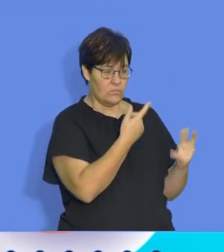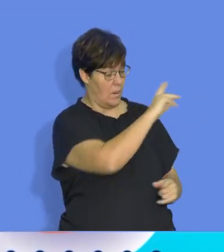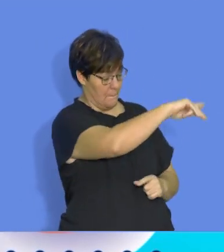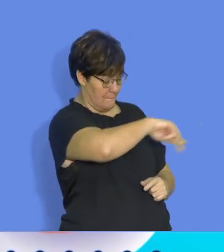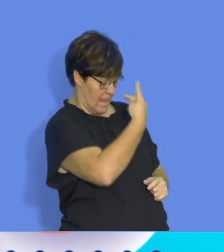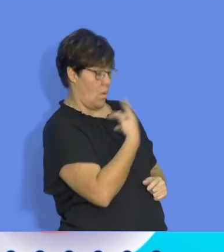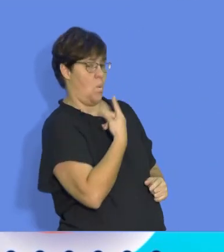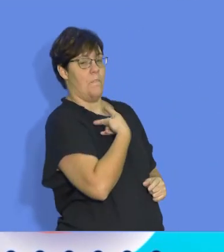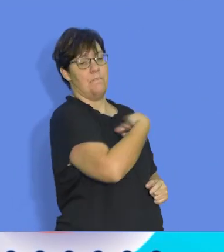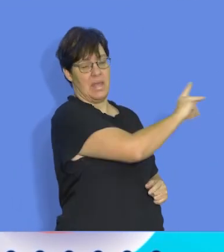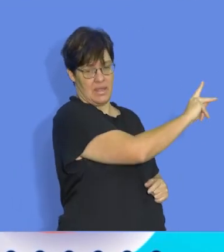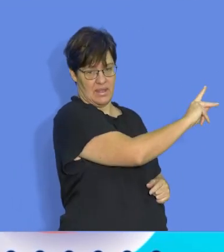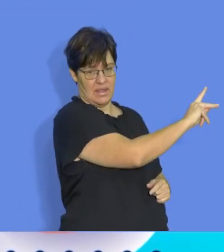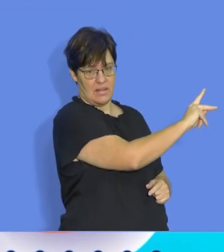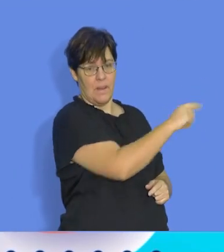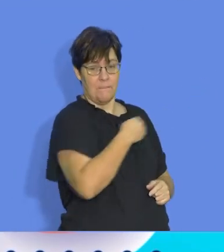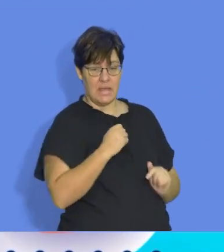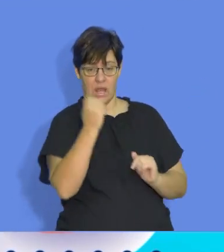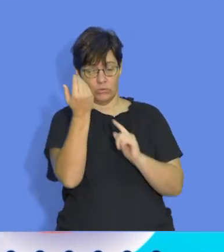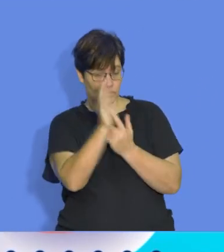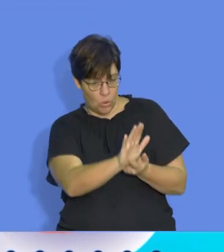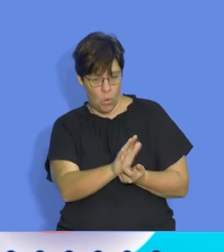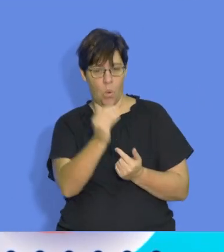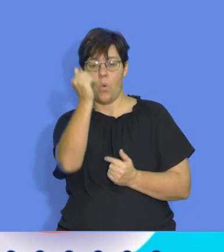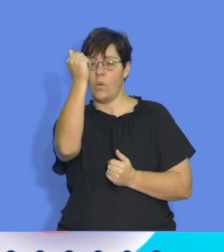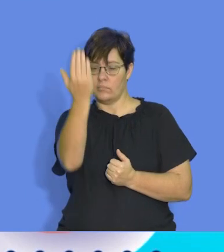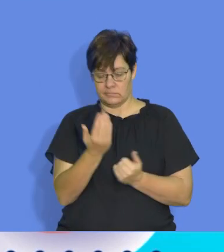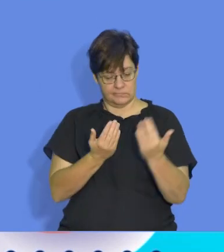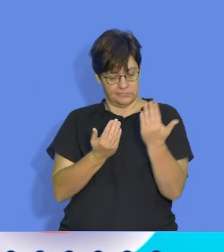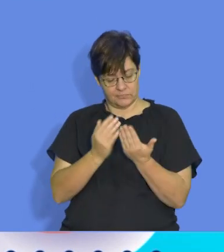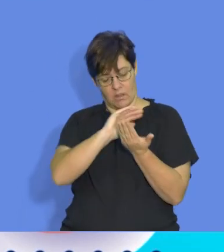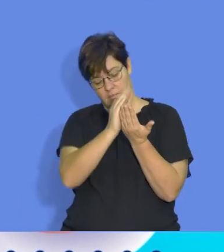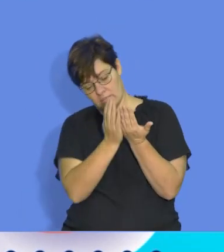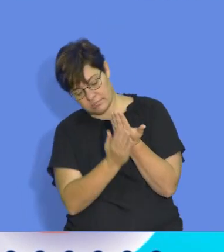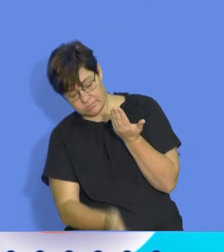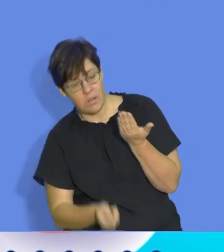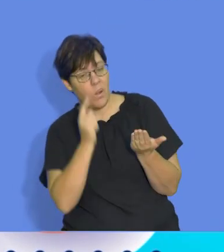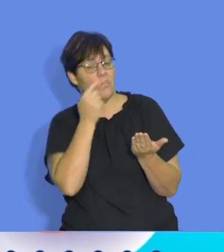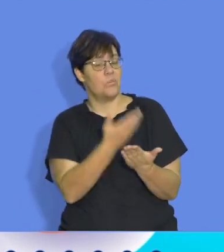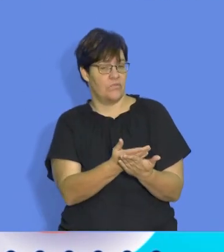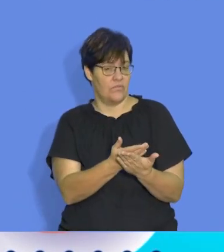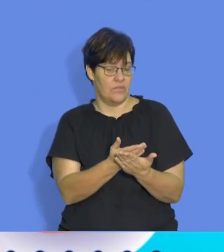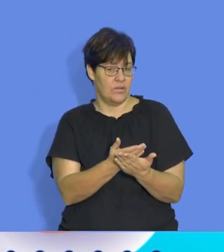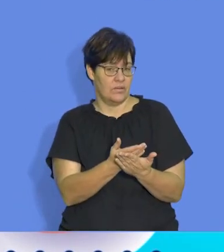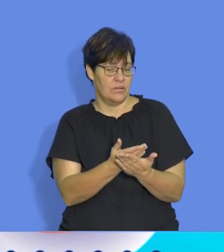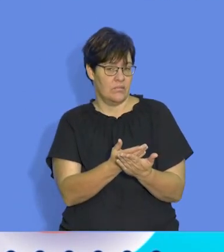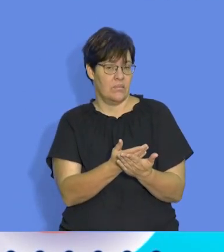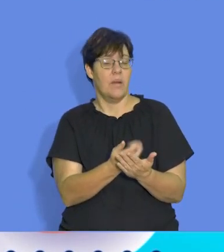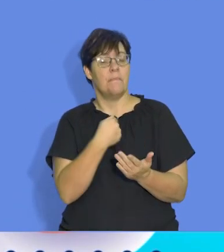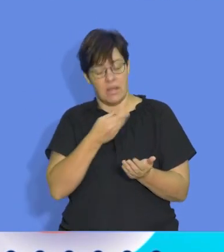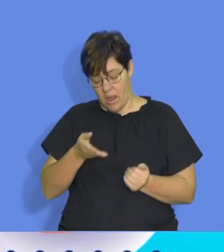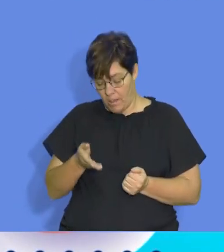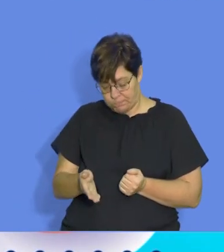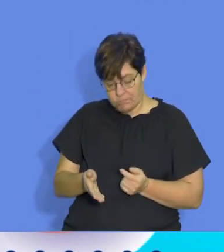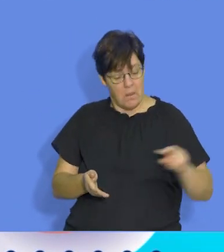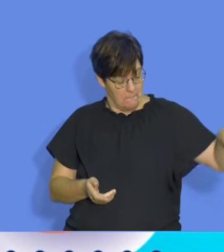to submit your figures to SARS, proving how come you have arrived at a certain